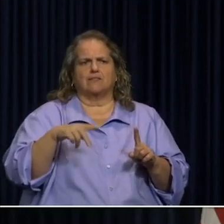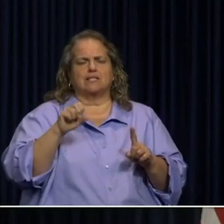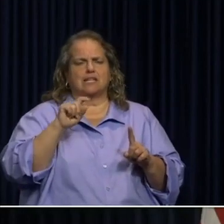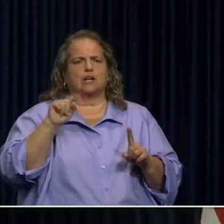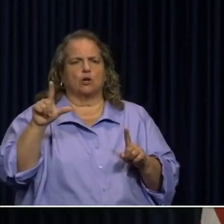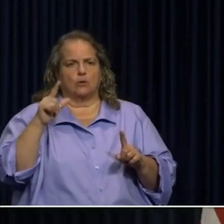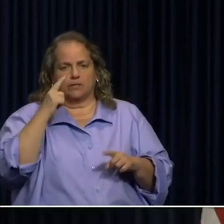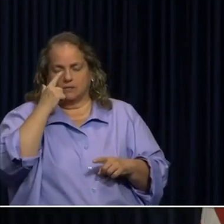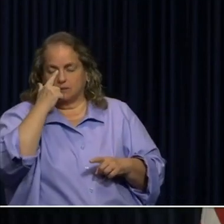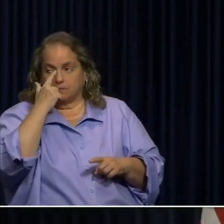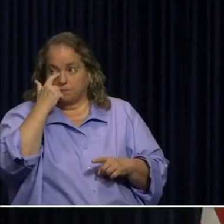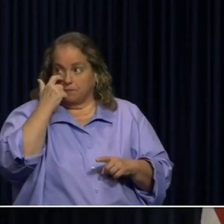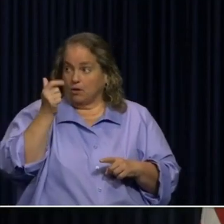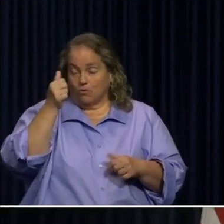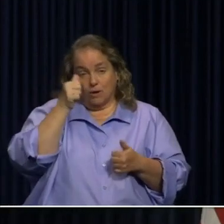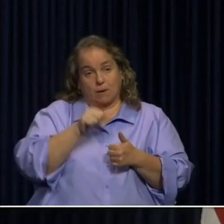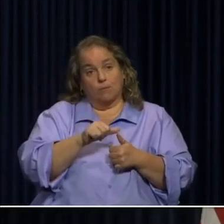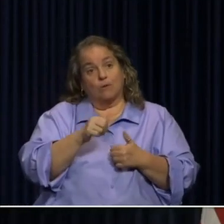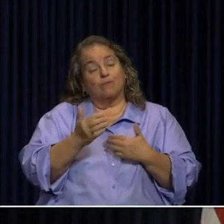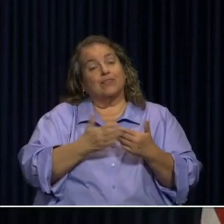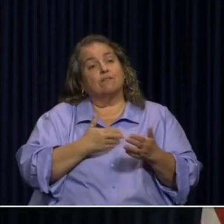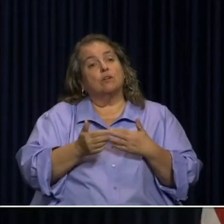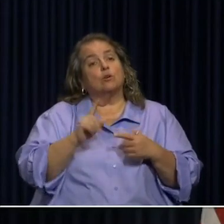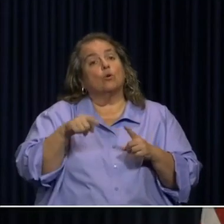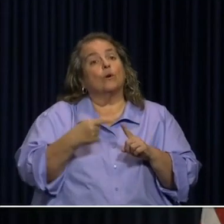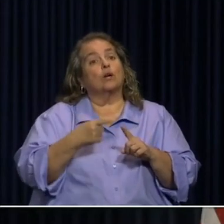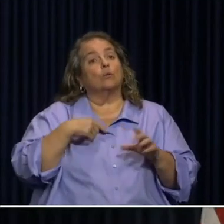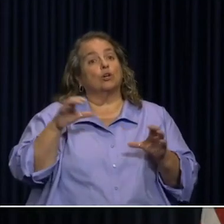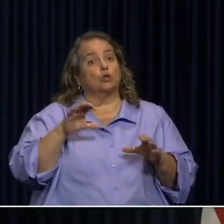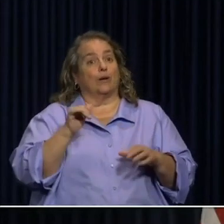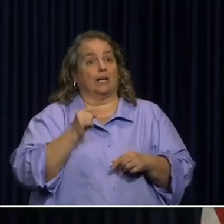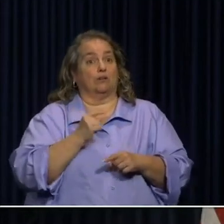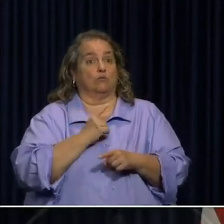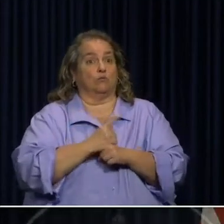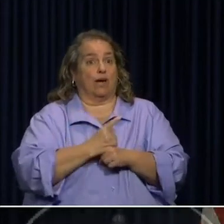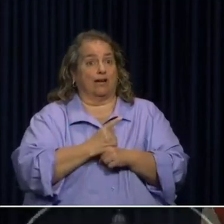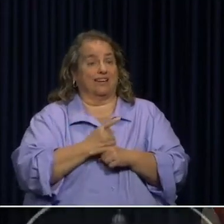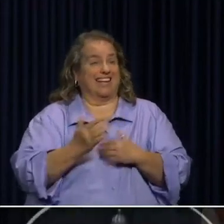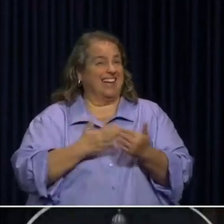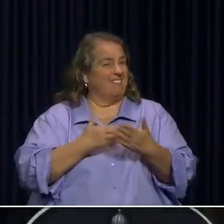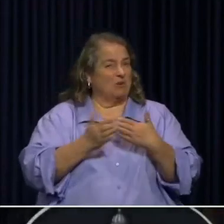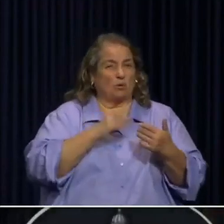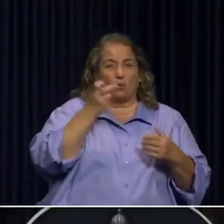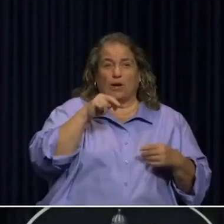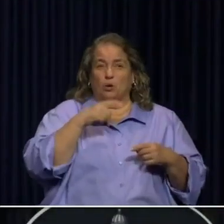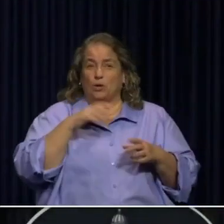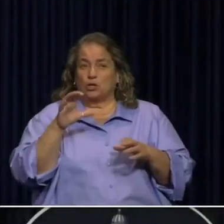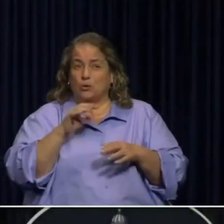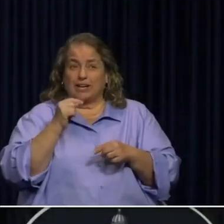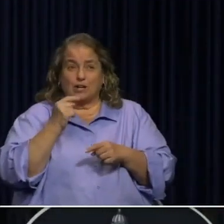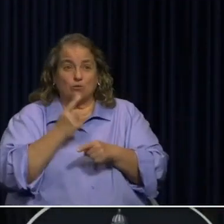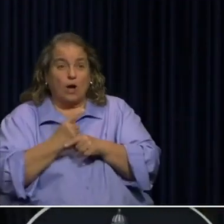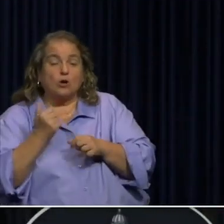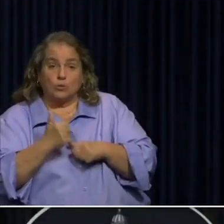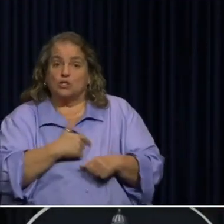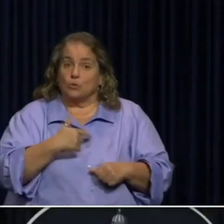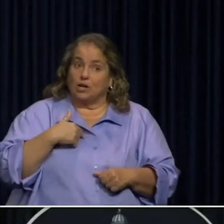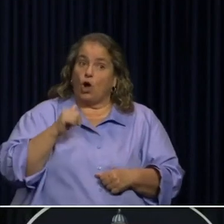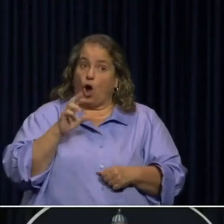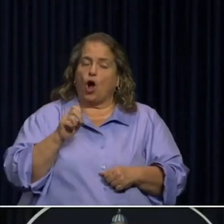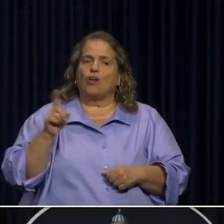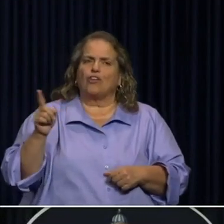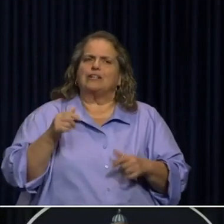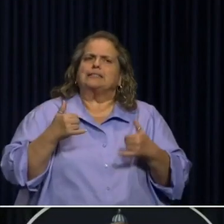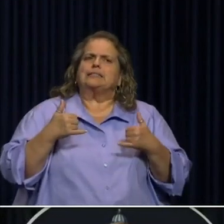Louis? Remember, even when we're doing this right, even when we are doing it right, which we are, there